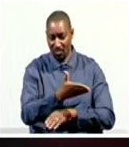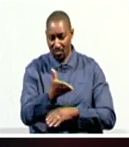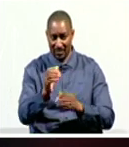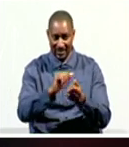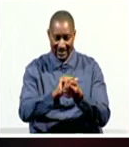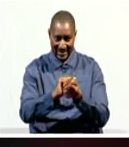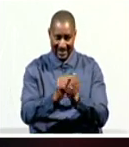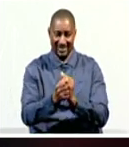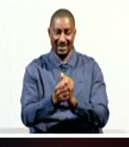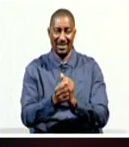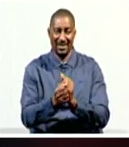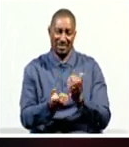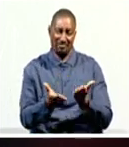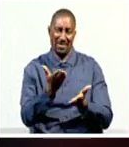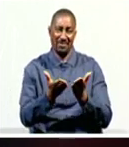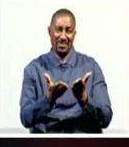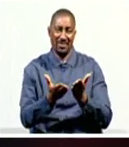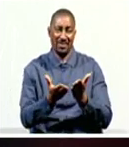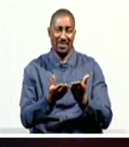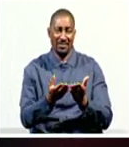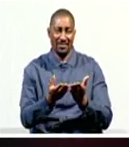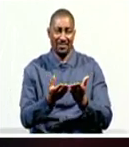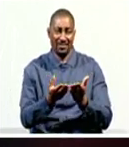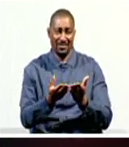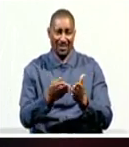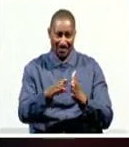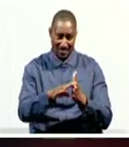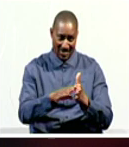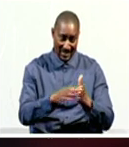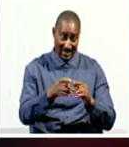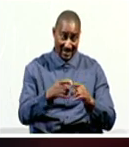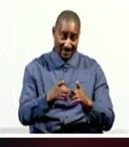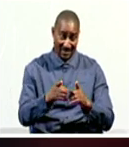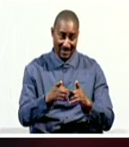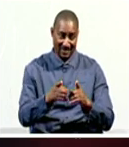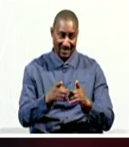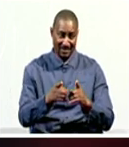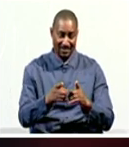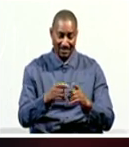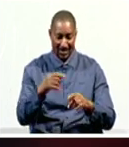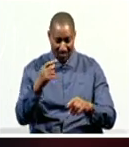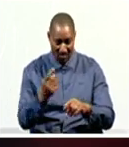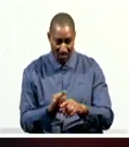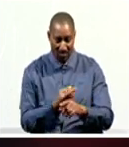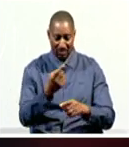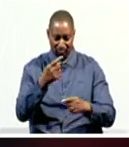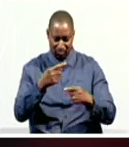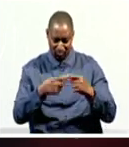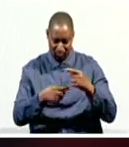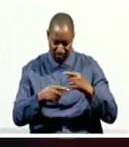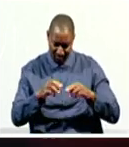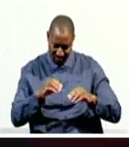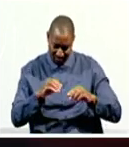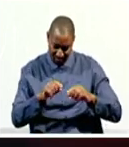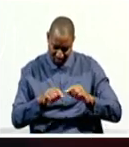affects the policy document, which is why it's very important that time and again it's reviewed, it's revised, it's realigned.